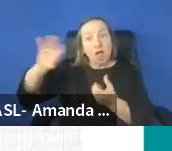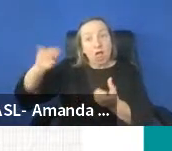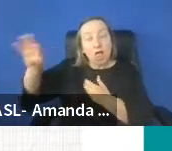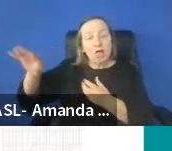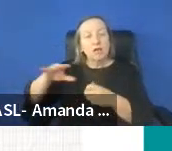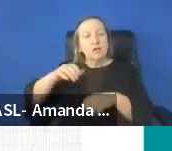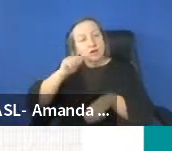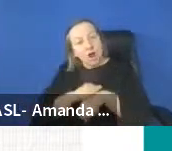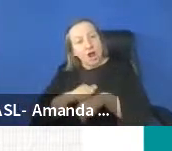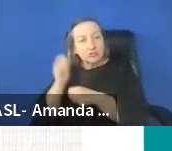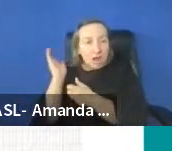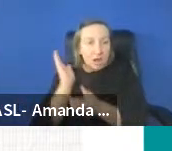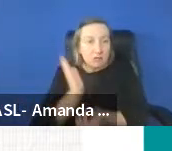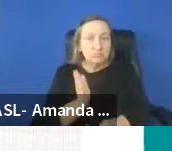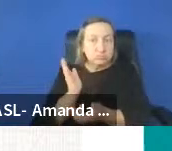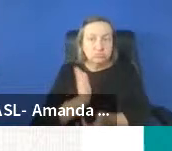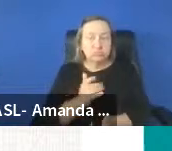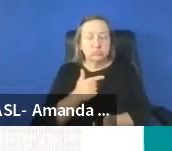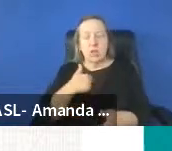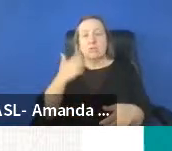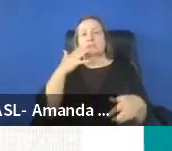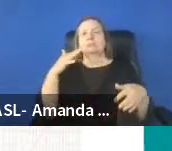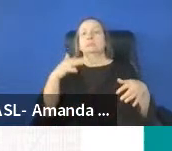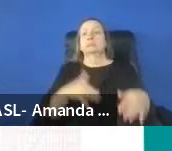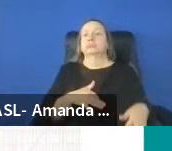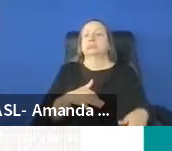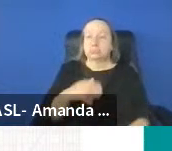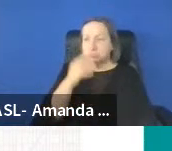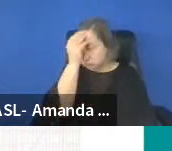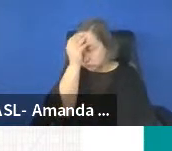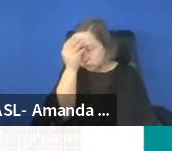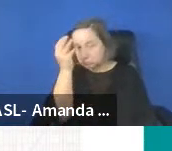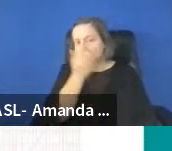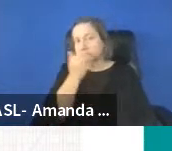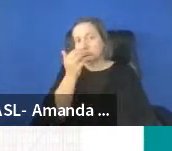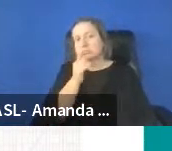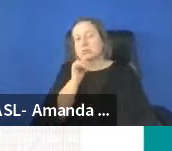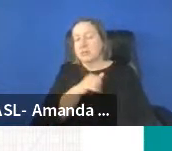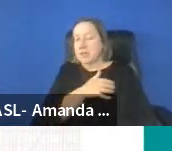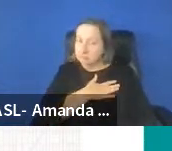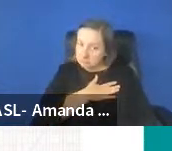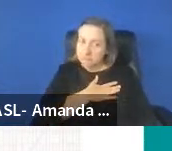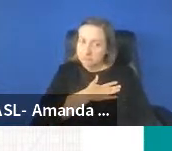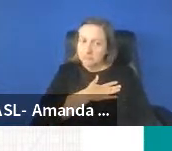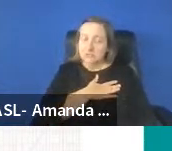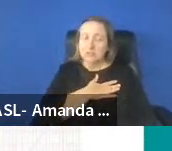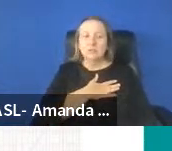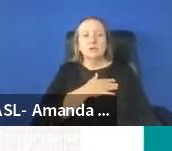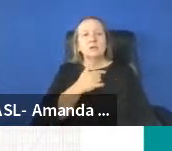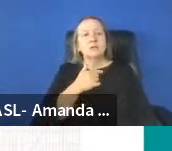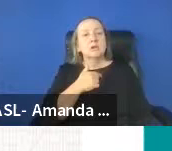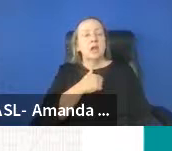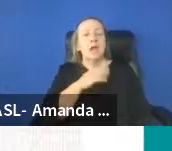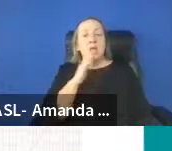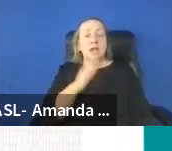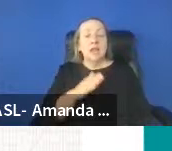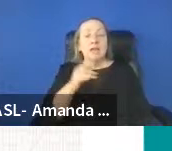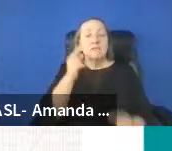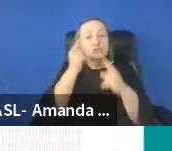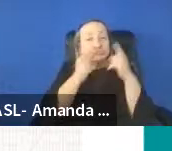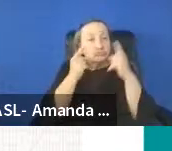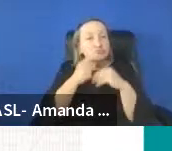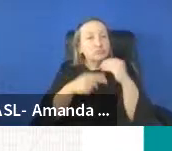that concrete. It was mind-boggling to me to think about that. And so I had never considered